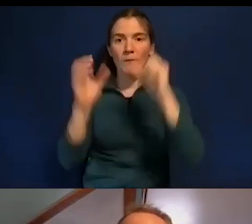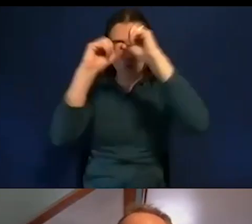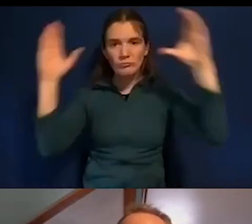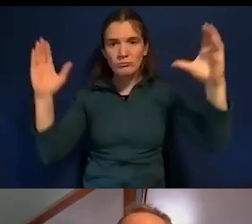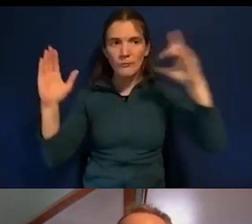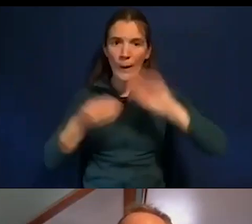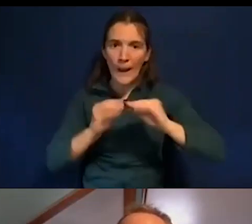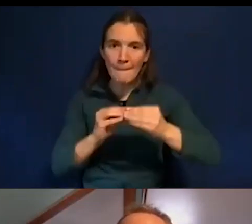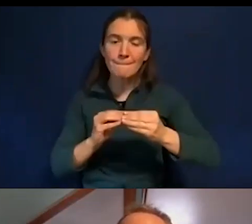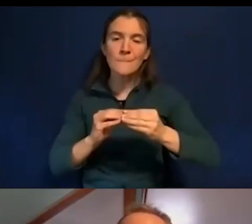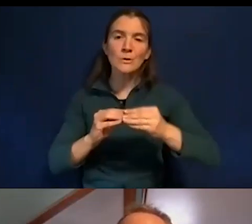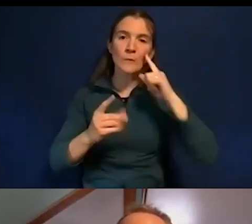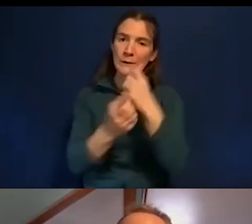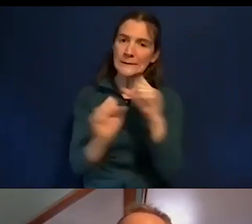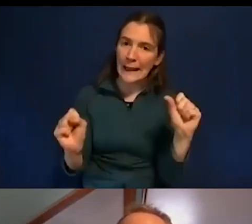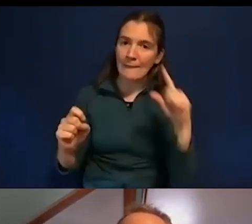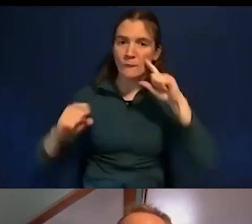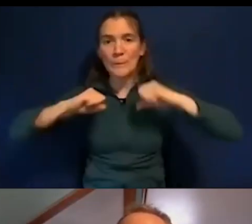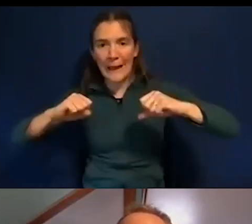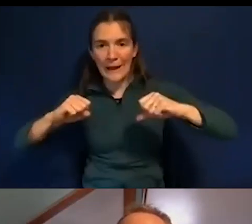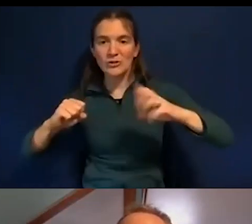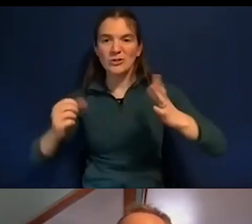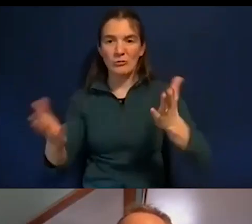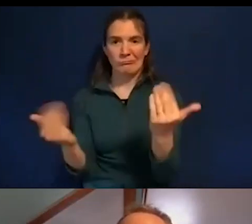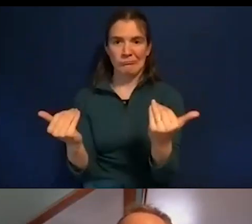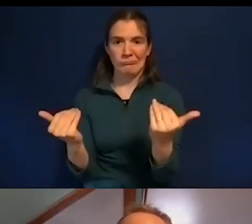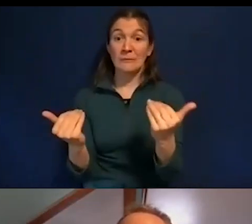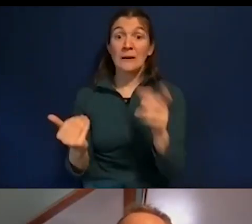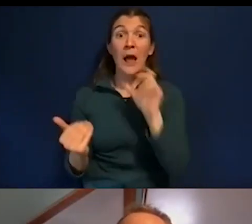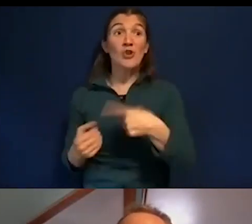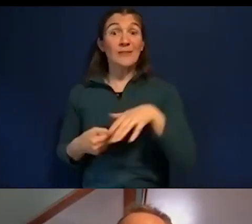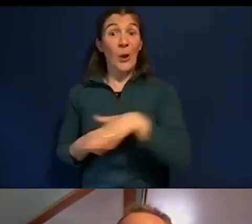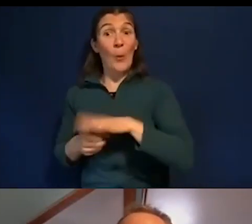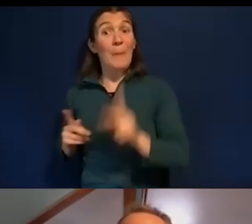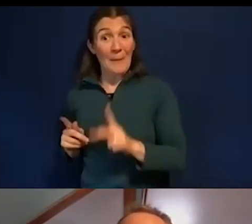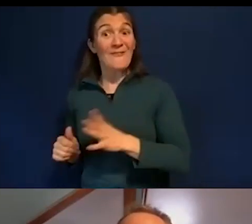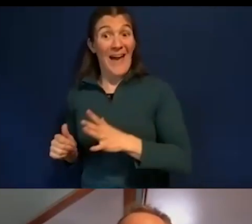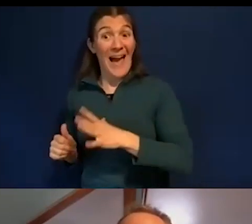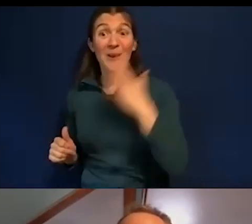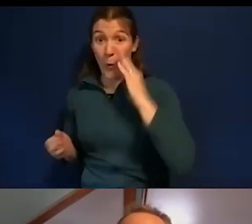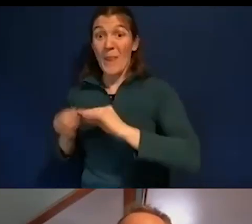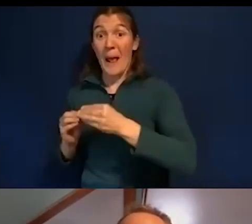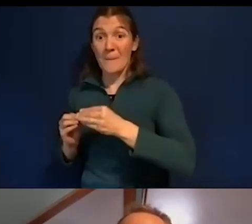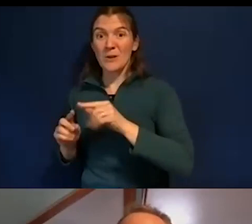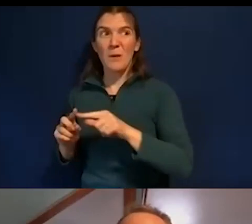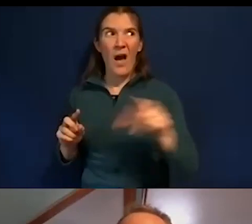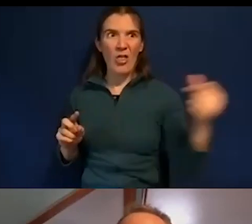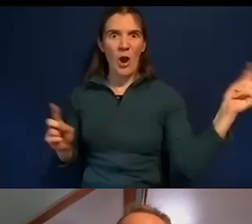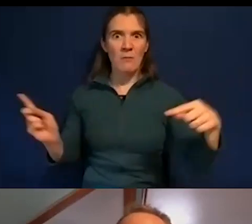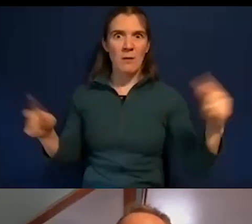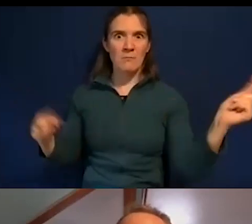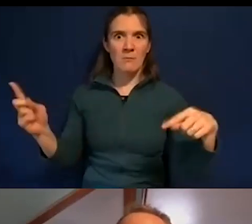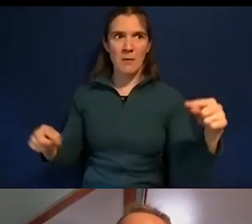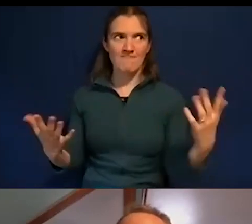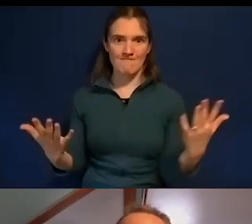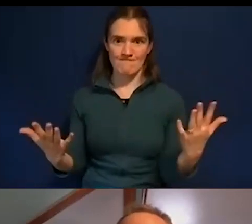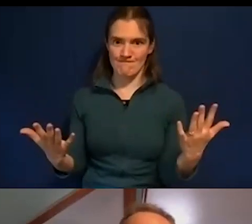as well to help us better understand that it's not just a local thing, that it is.